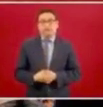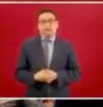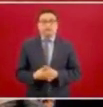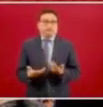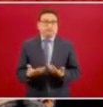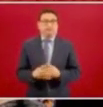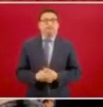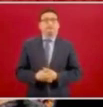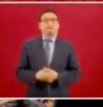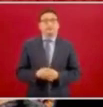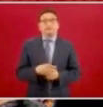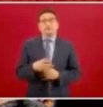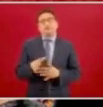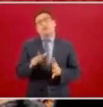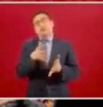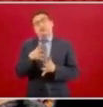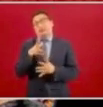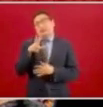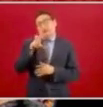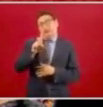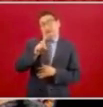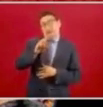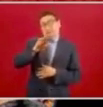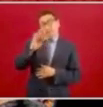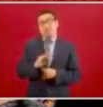fairly low percentage, 2 out of 10,